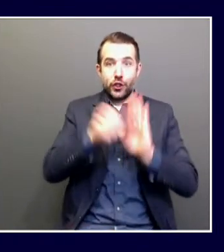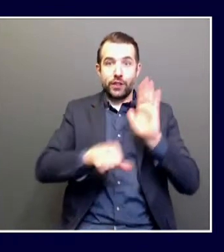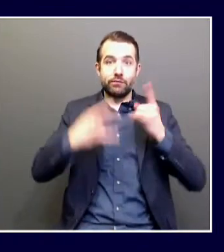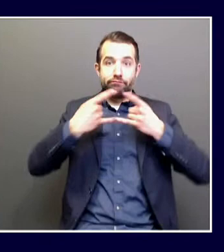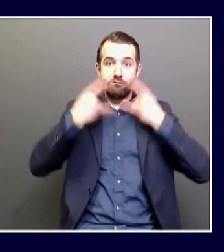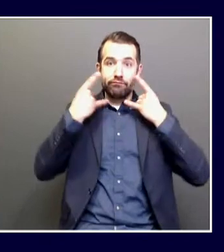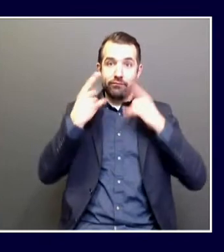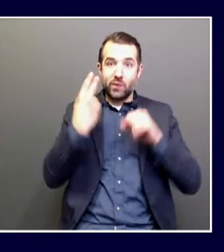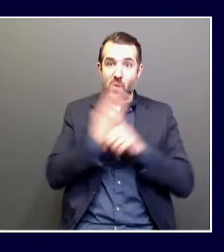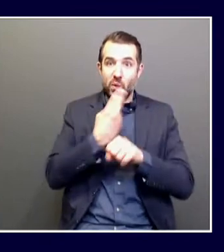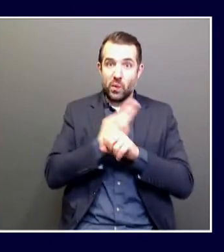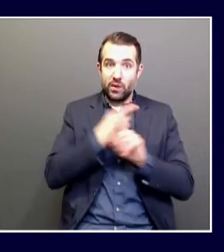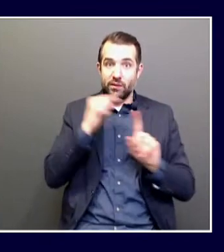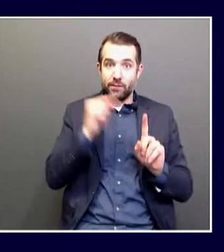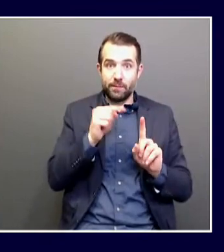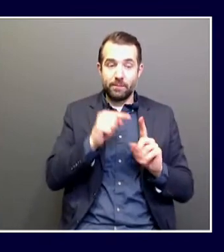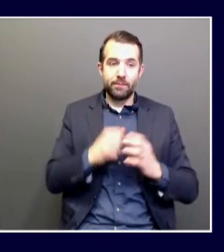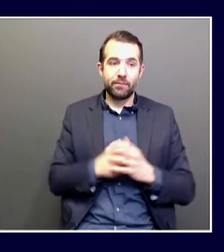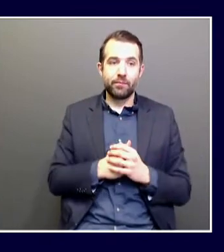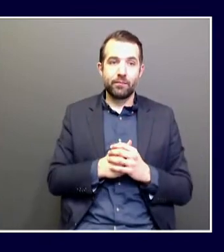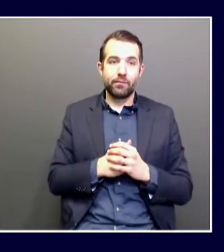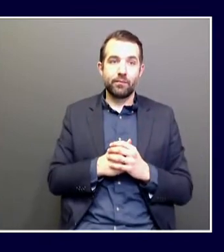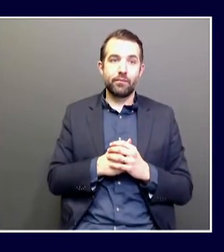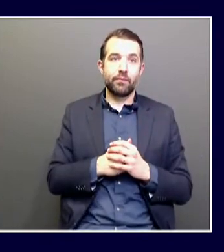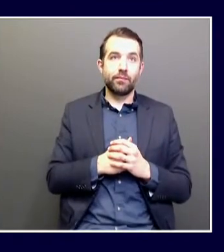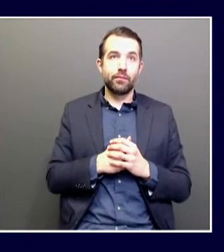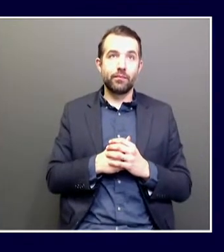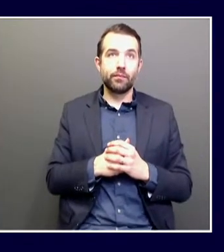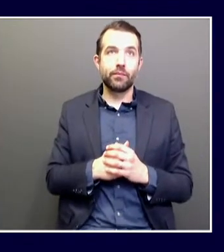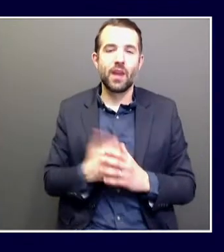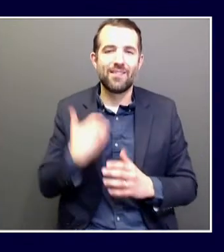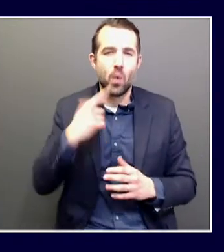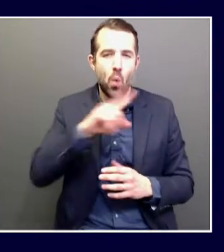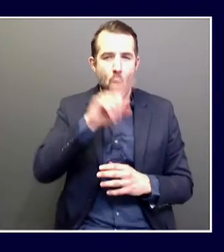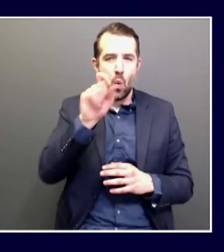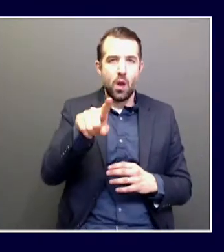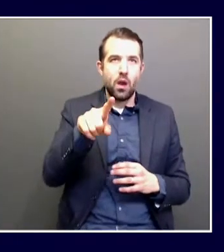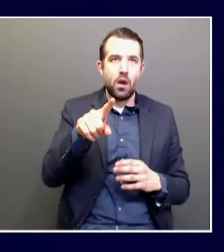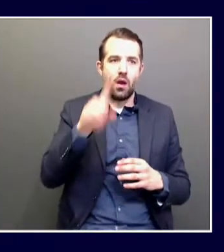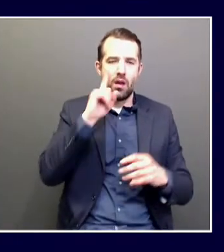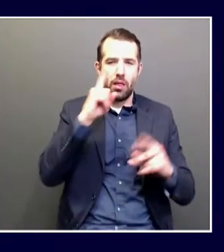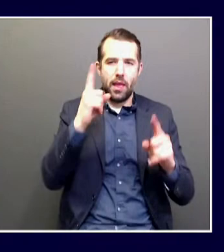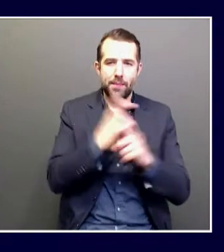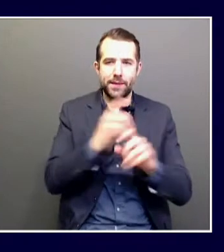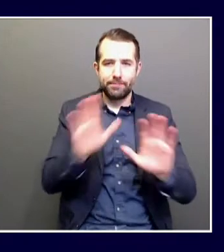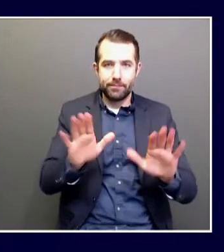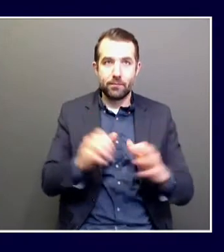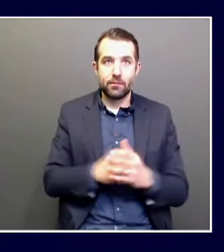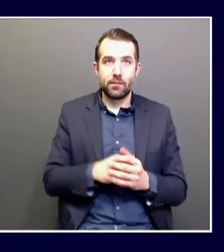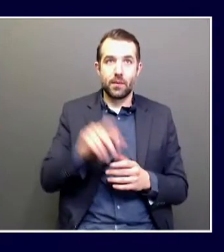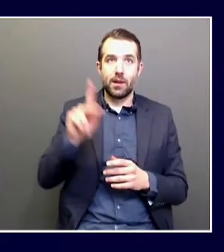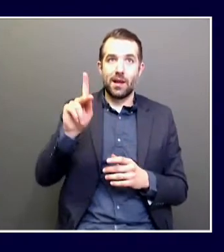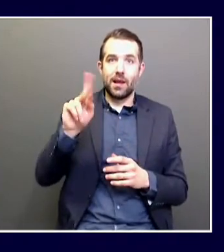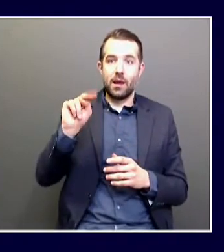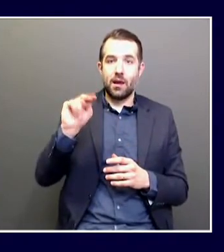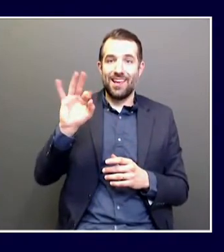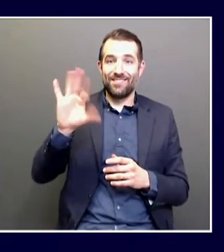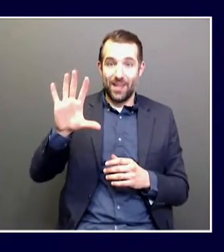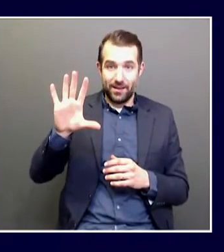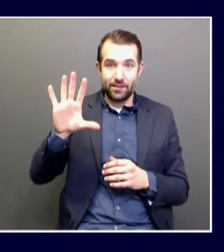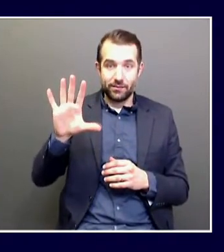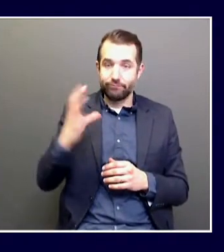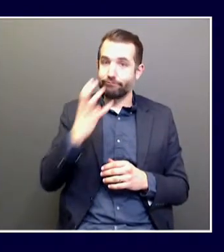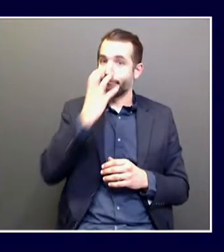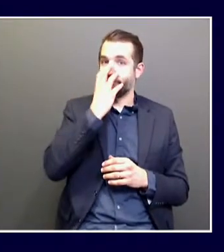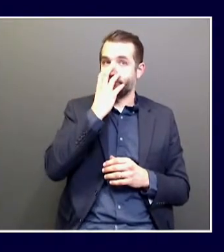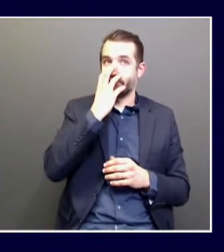question, but one, are surgical masks and KN95 masks, are those well